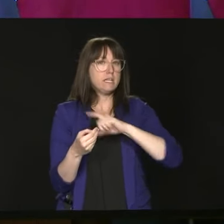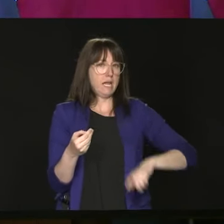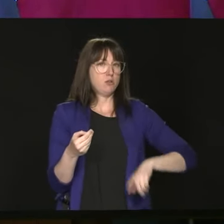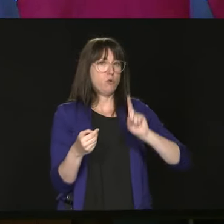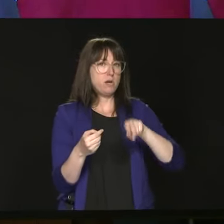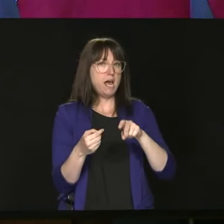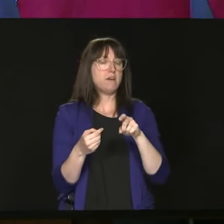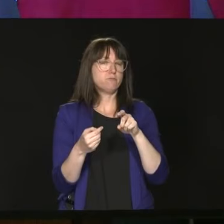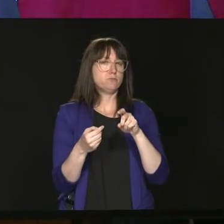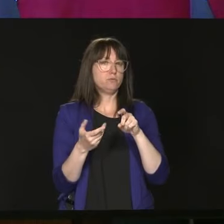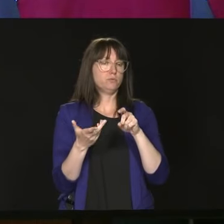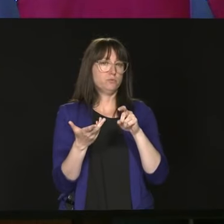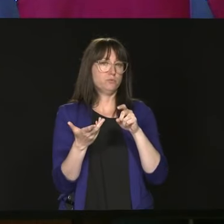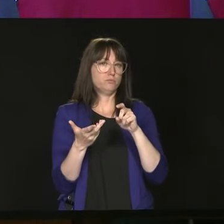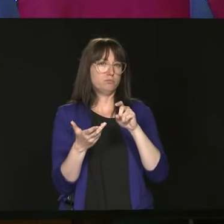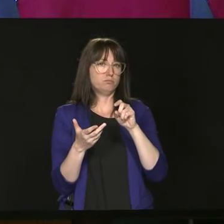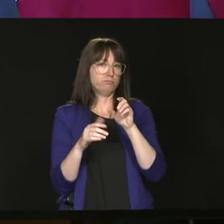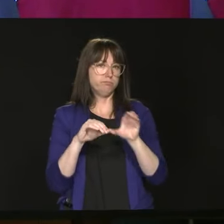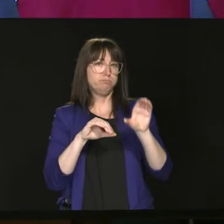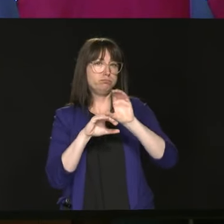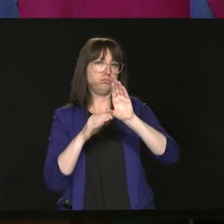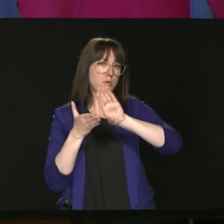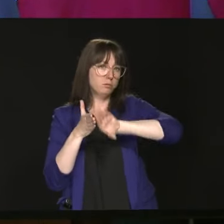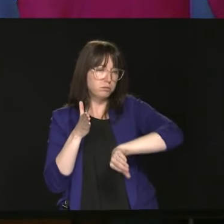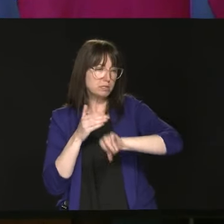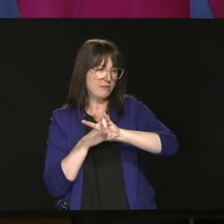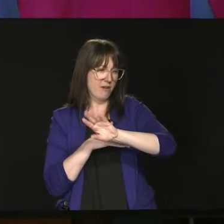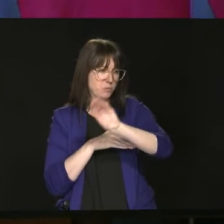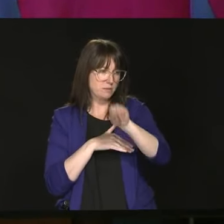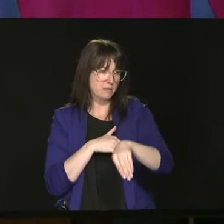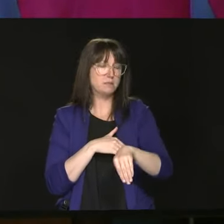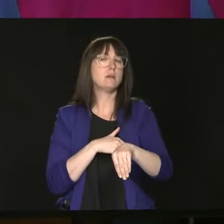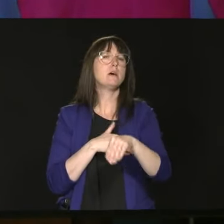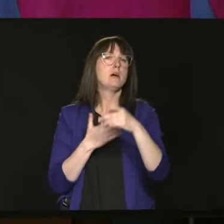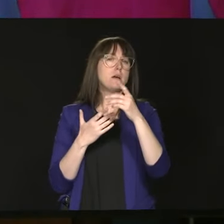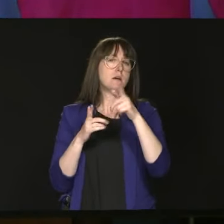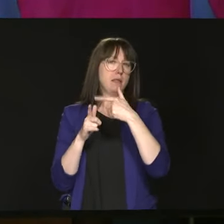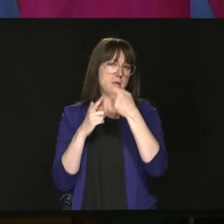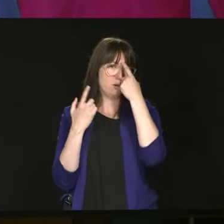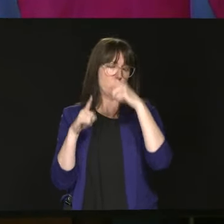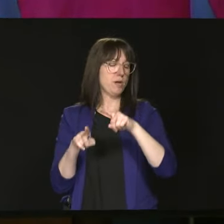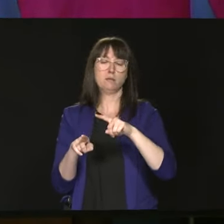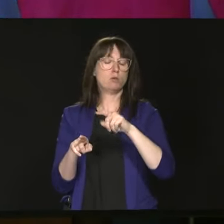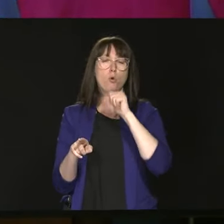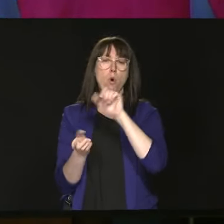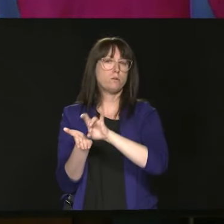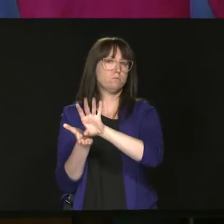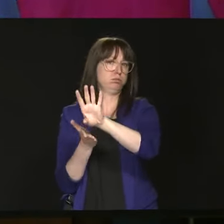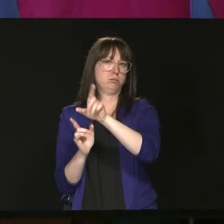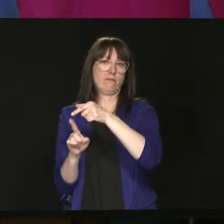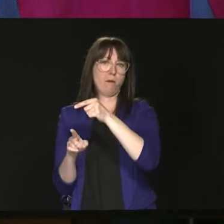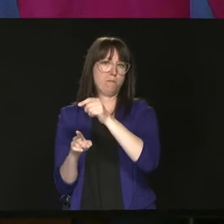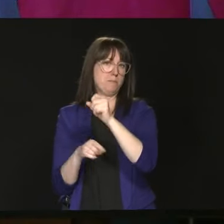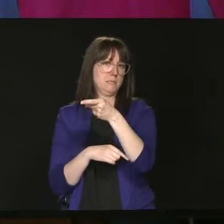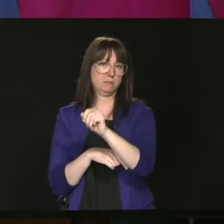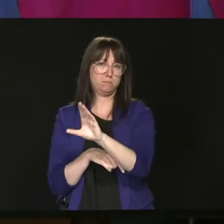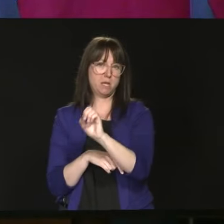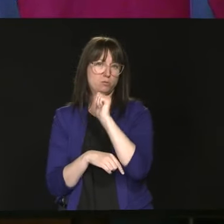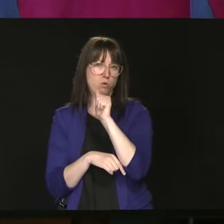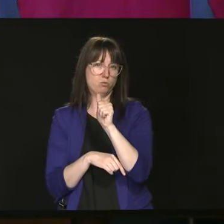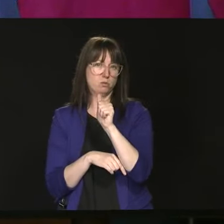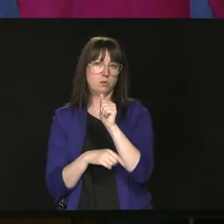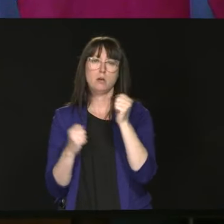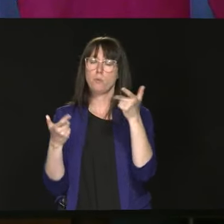75% and agreeing to a moratorium on evictions. And we know that this is working together. We all have to do our part